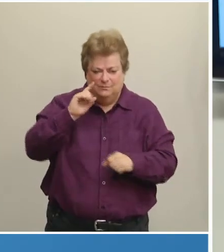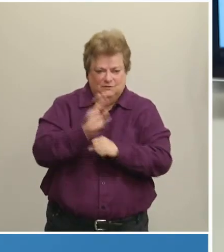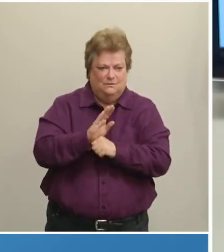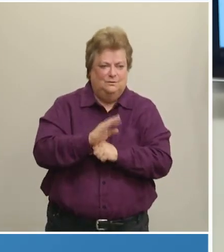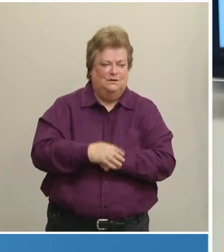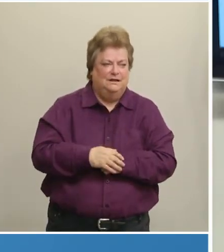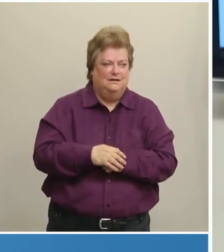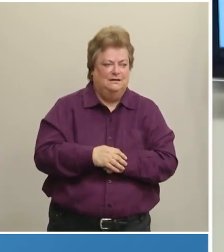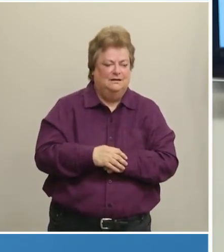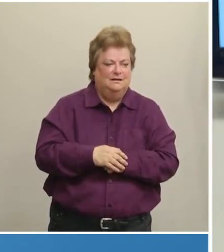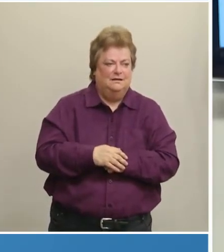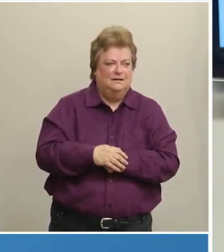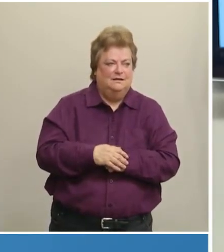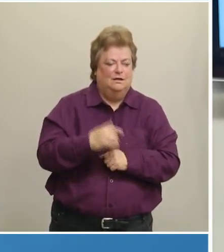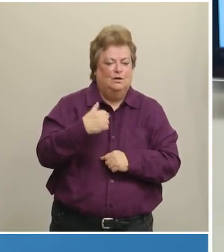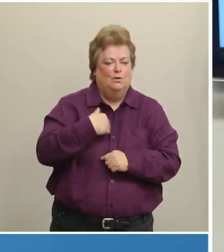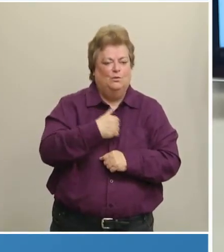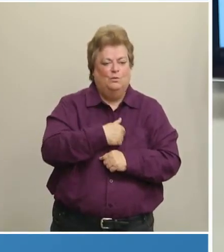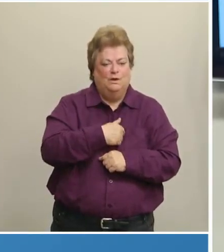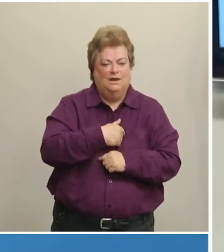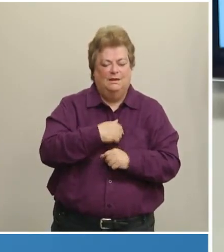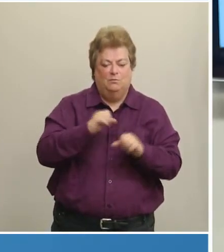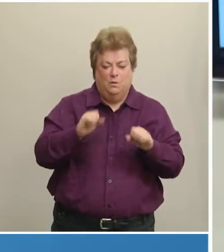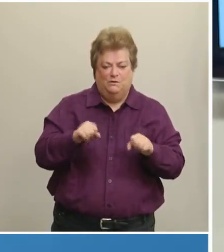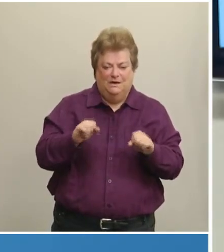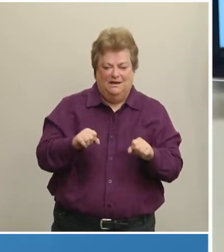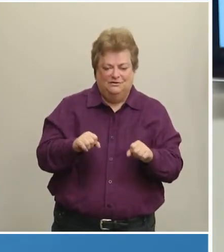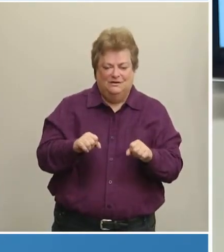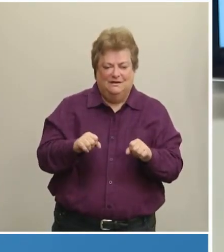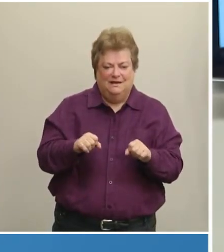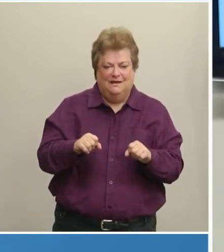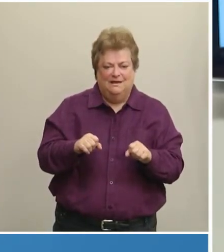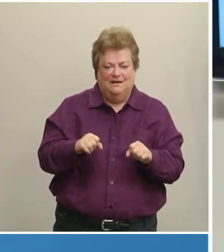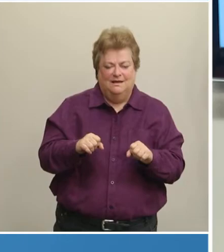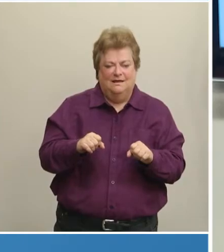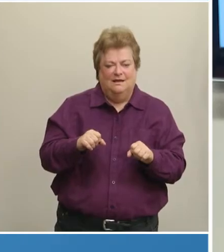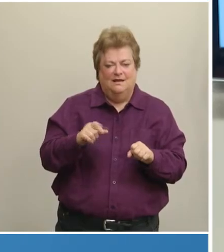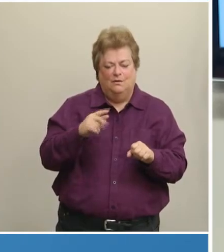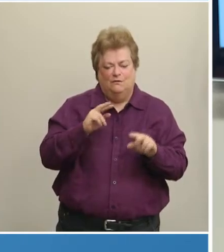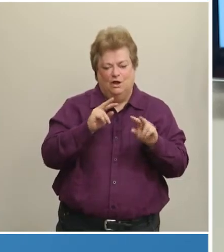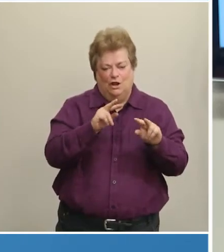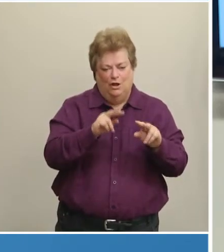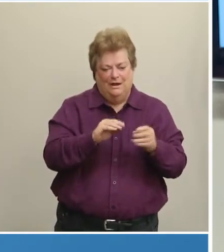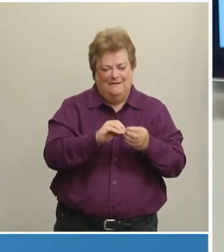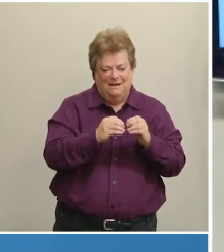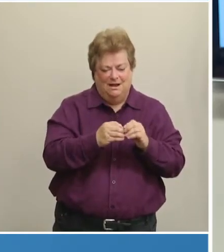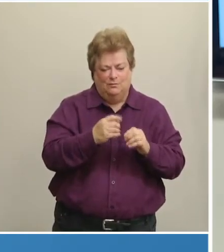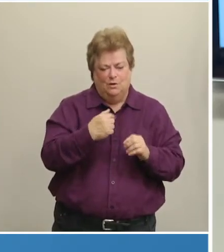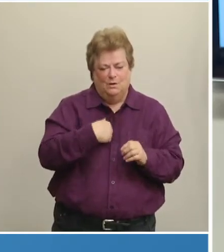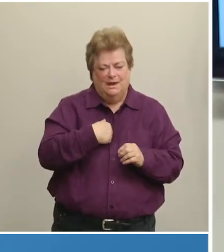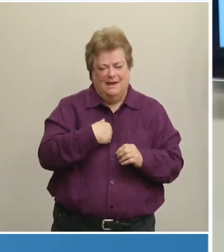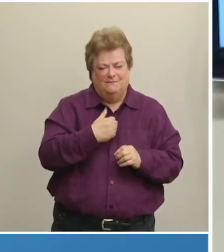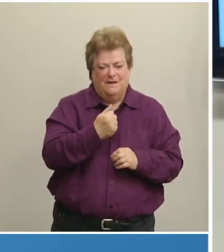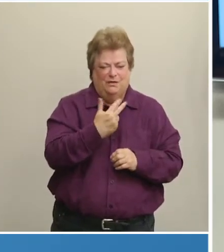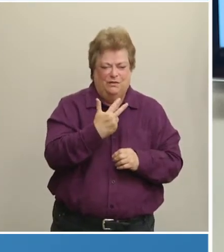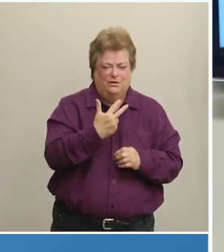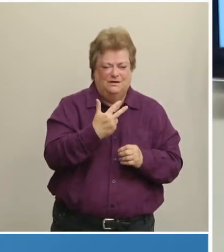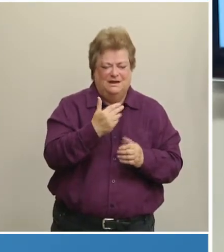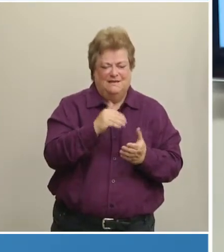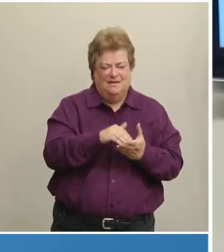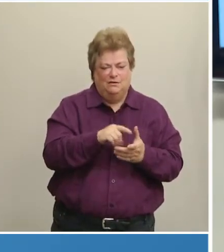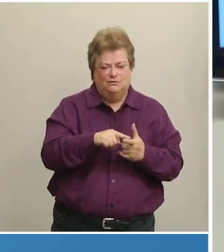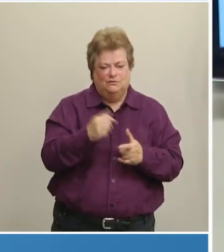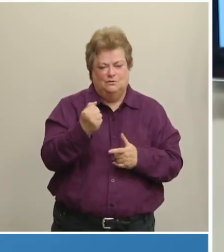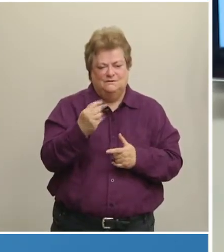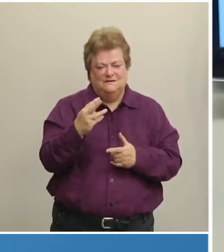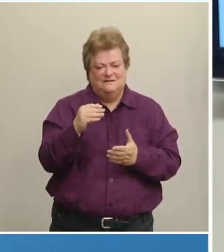be that way. And we potentially have, depending on what census numbers you look at, between 13,000 and